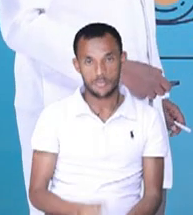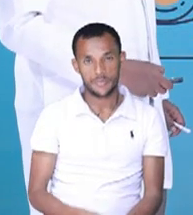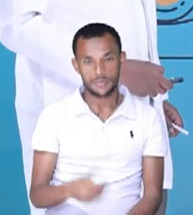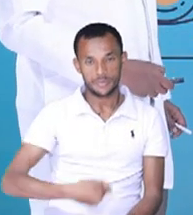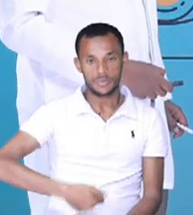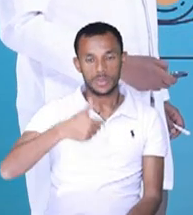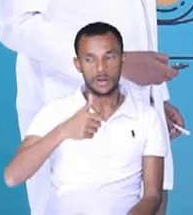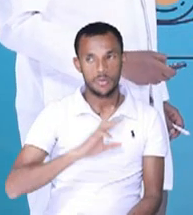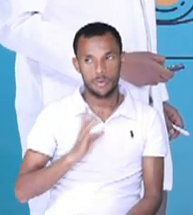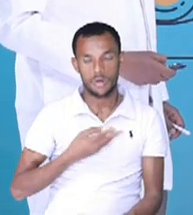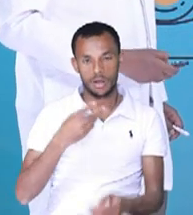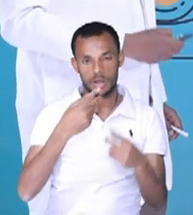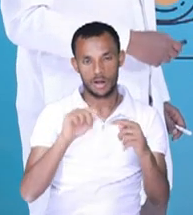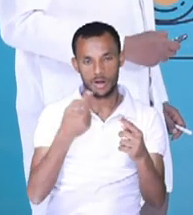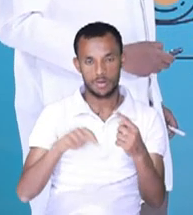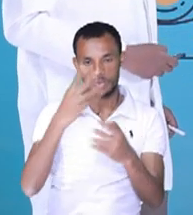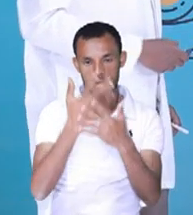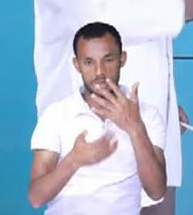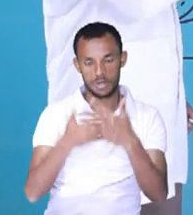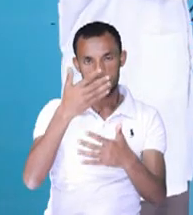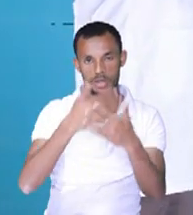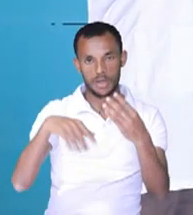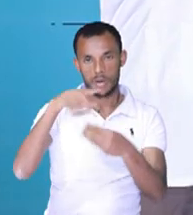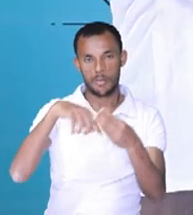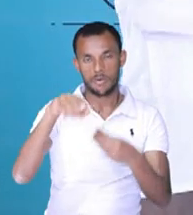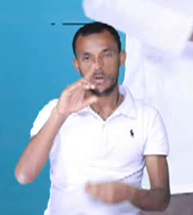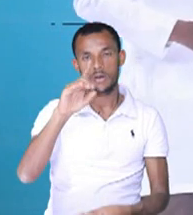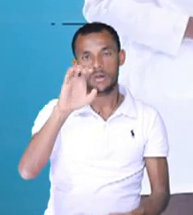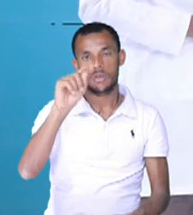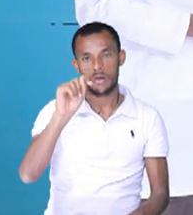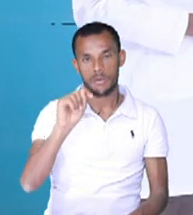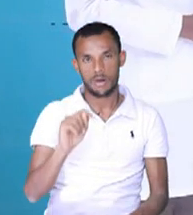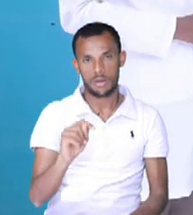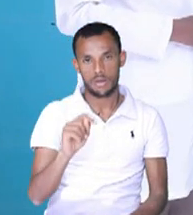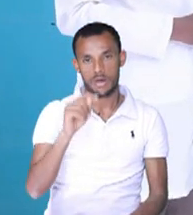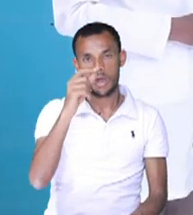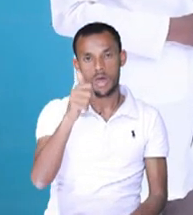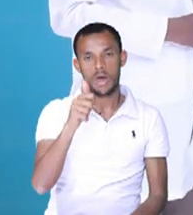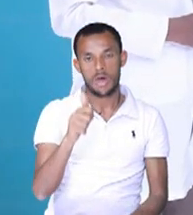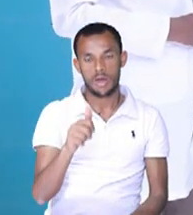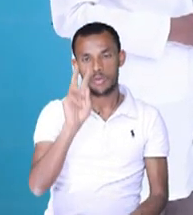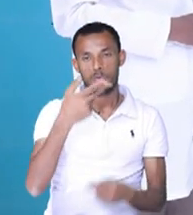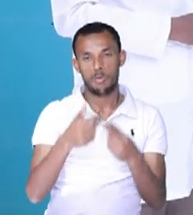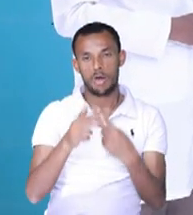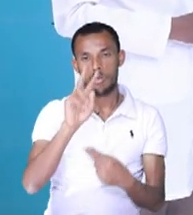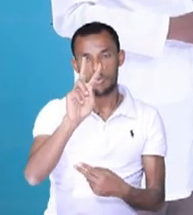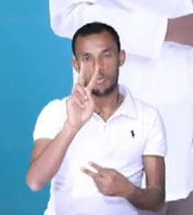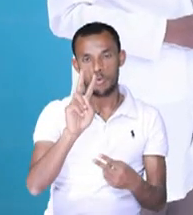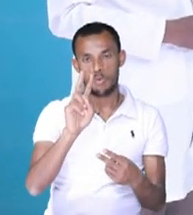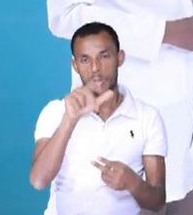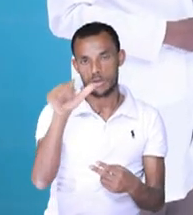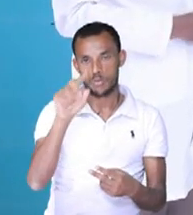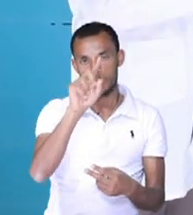The other one, we'll try to discuss about the determinants. A, let it be, it is a 2 by 2 matrix, 1, 2,